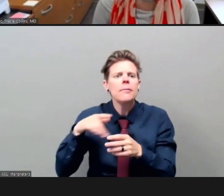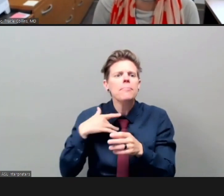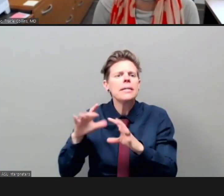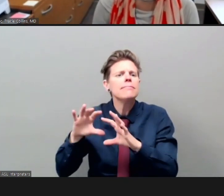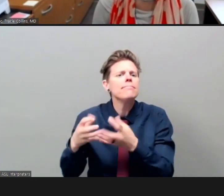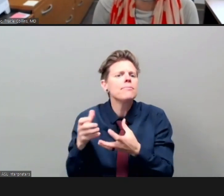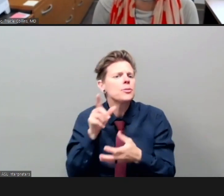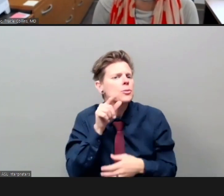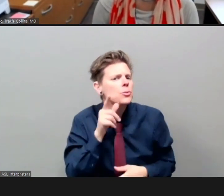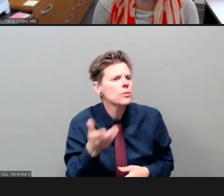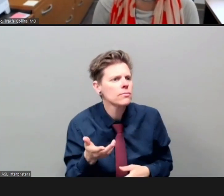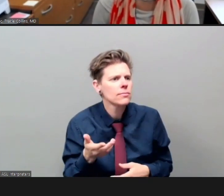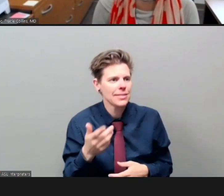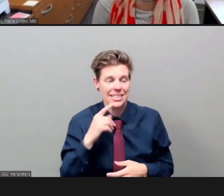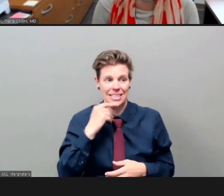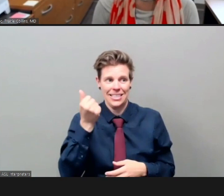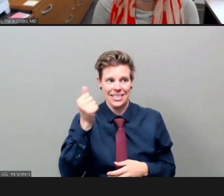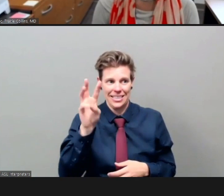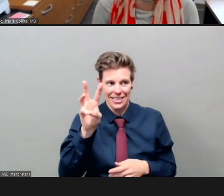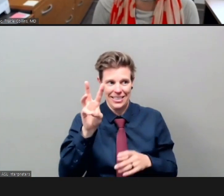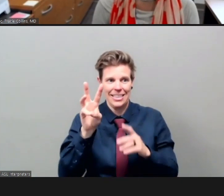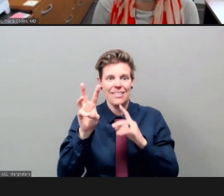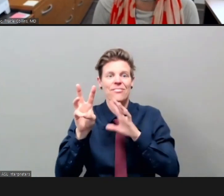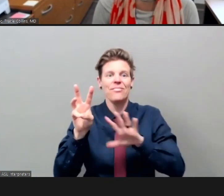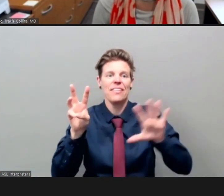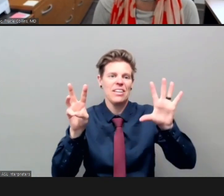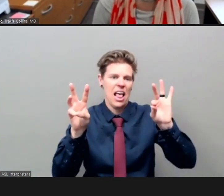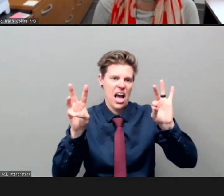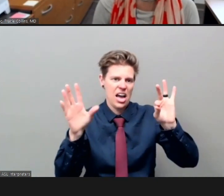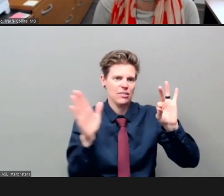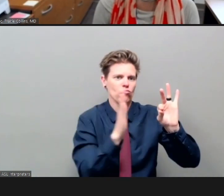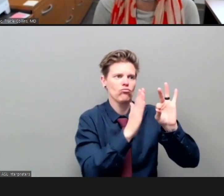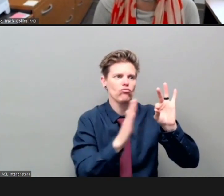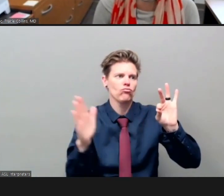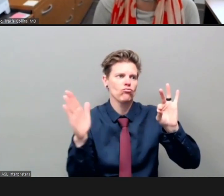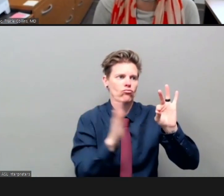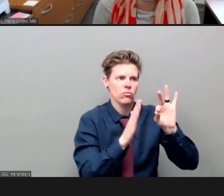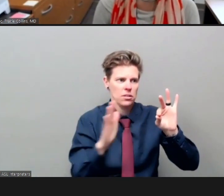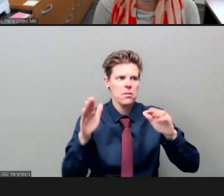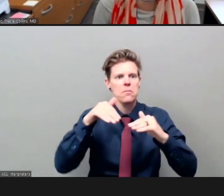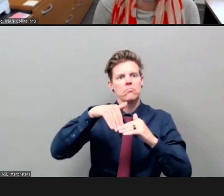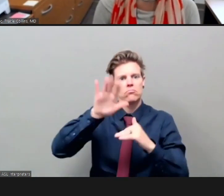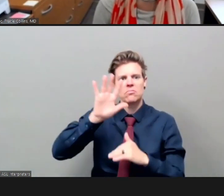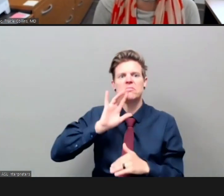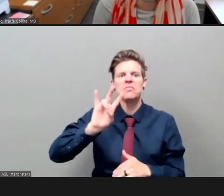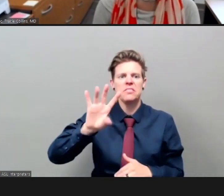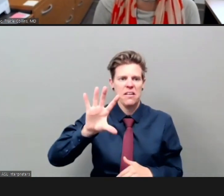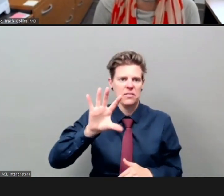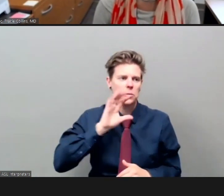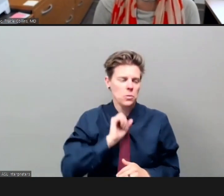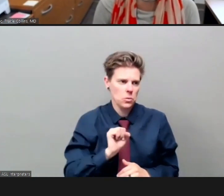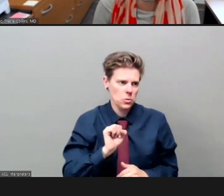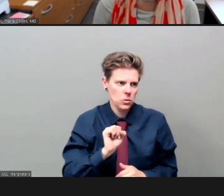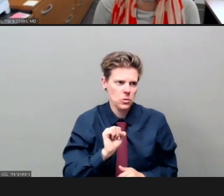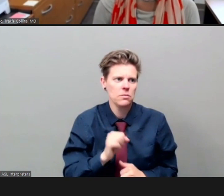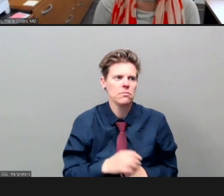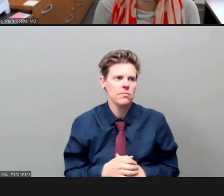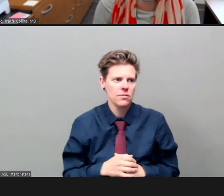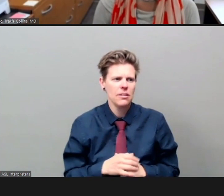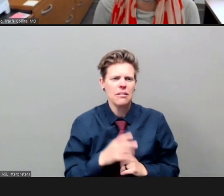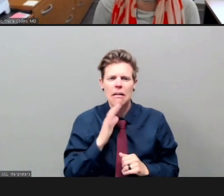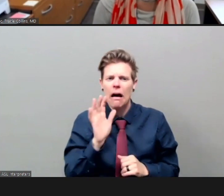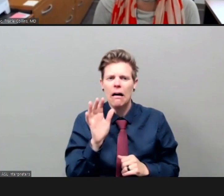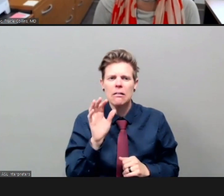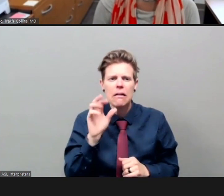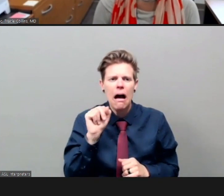16 to 59-year-olds and people greater than 75. There's a slight race ethnicity increase